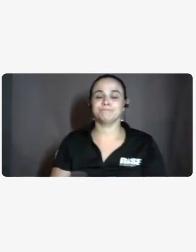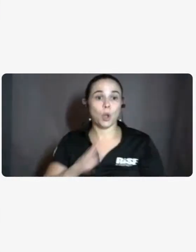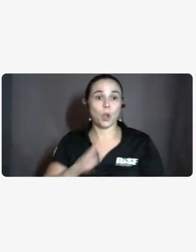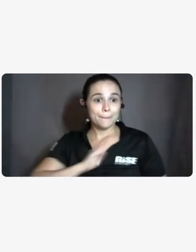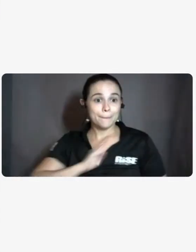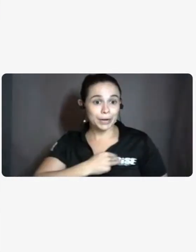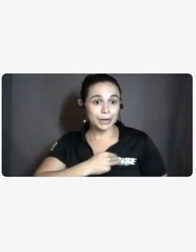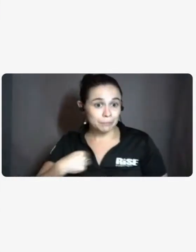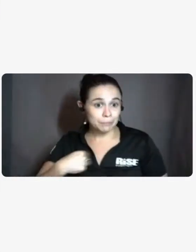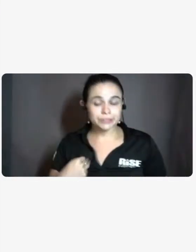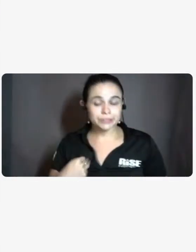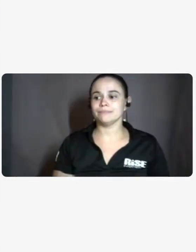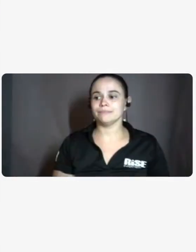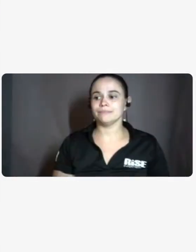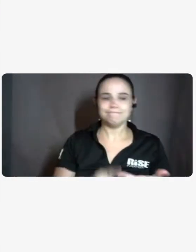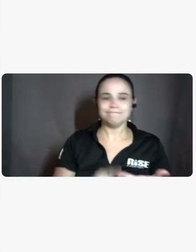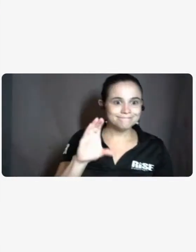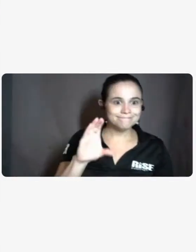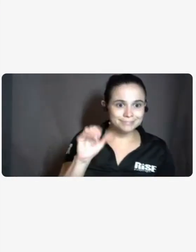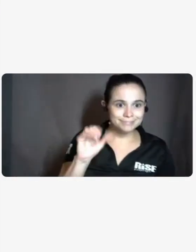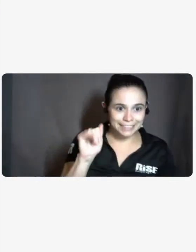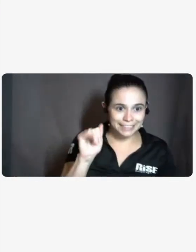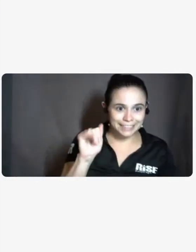who's listening tonight.